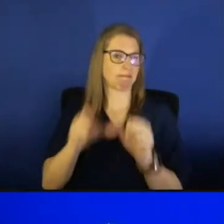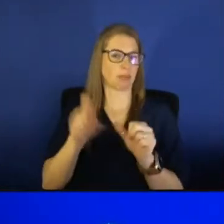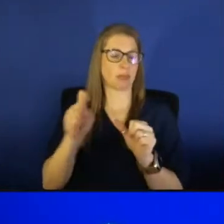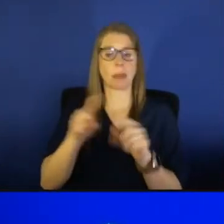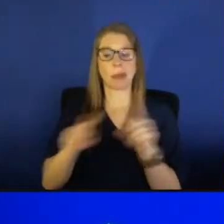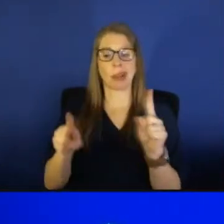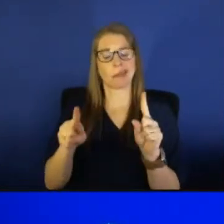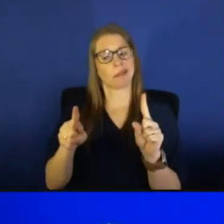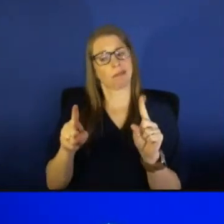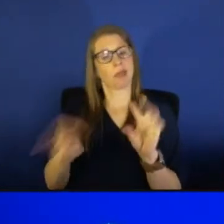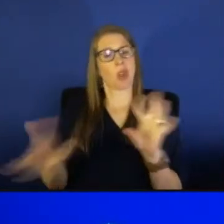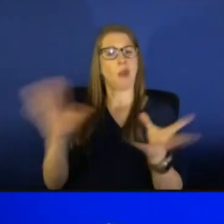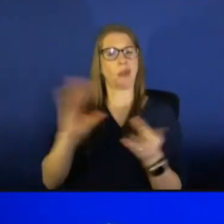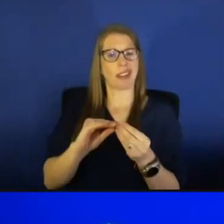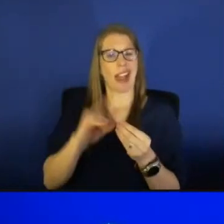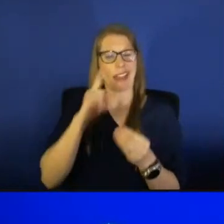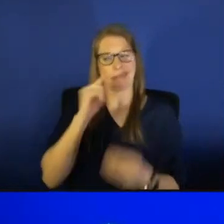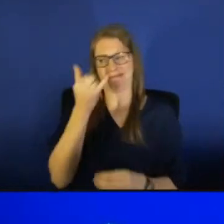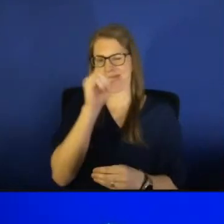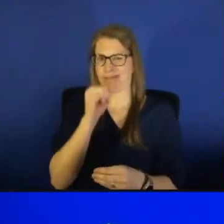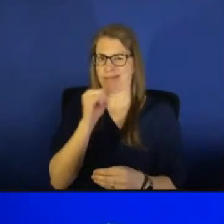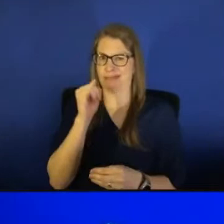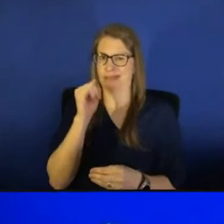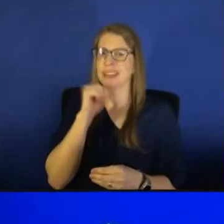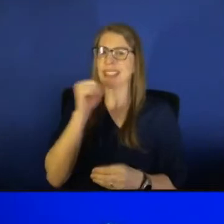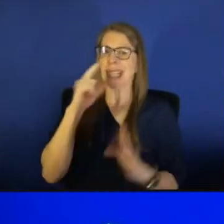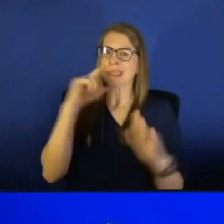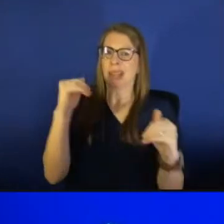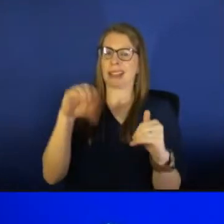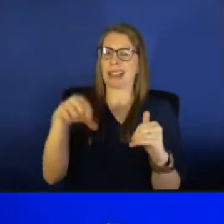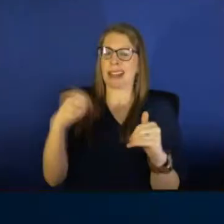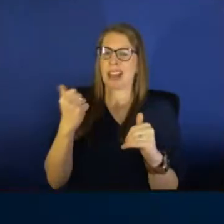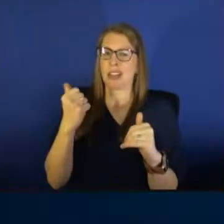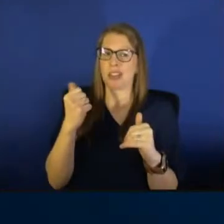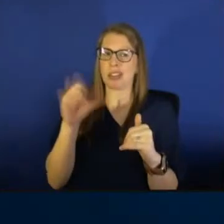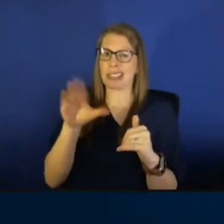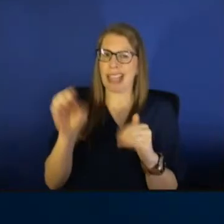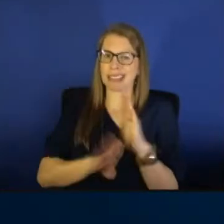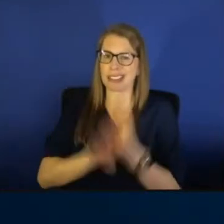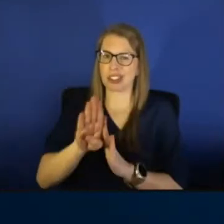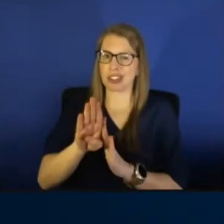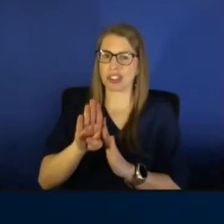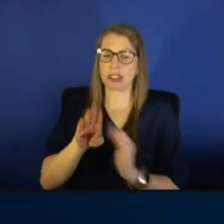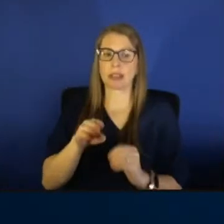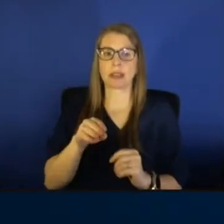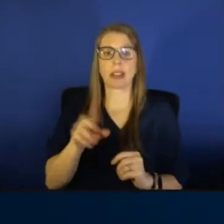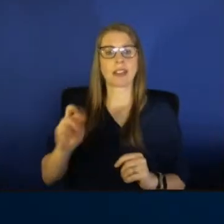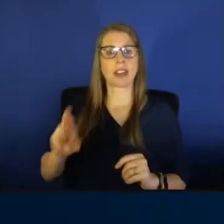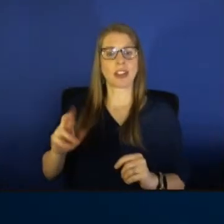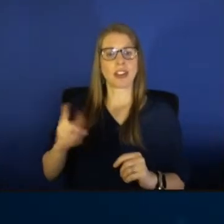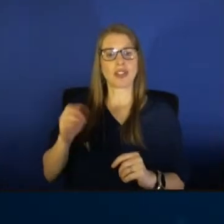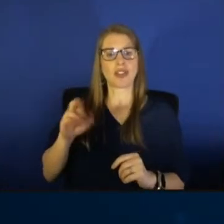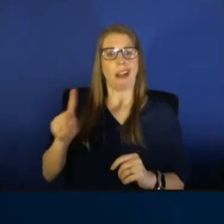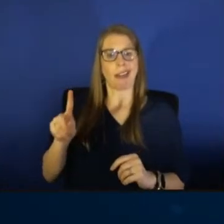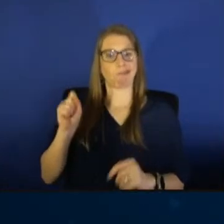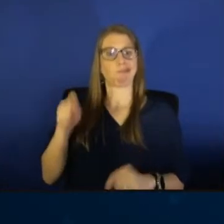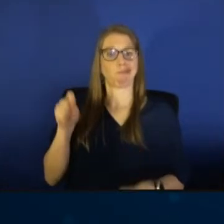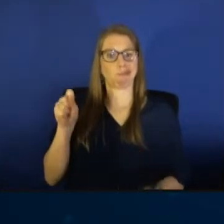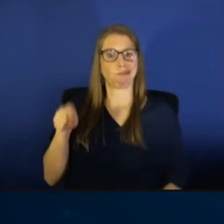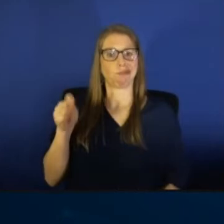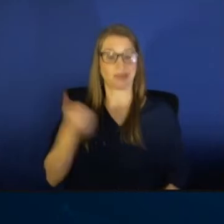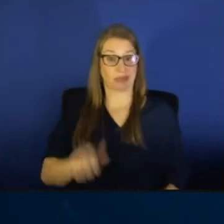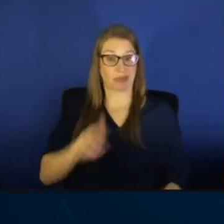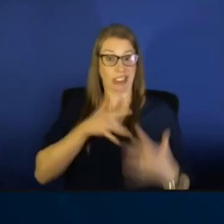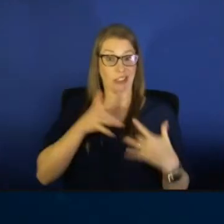think it would be naive not to expect another surge in cases. Dr. Girard, I saw you kind of shaking your head. Any concerns or comments